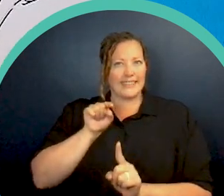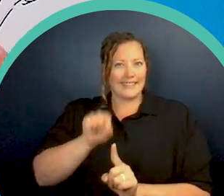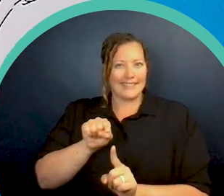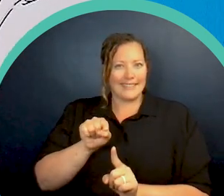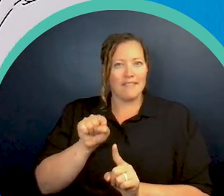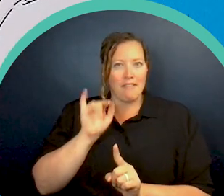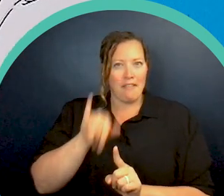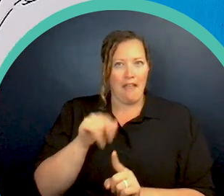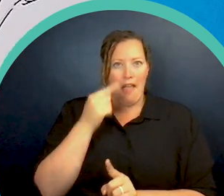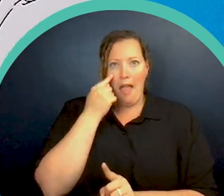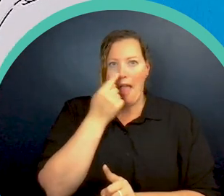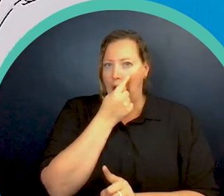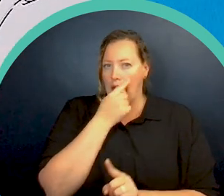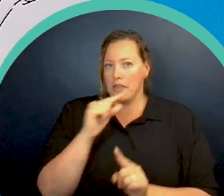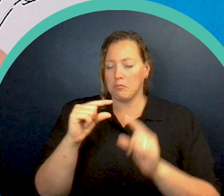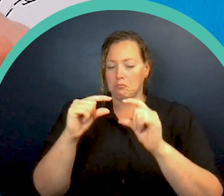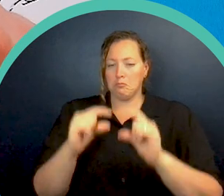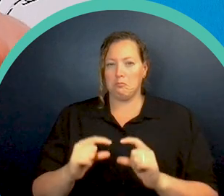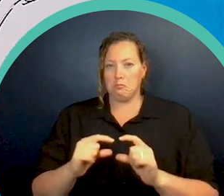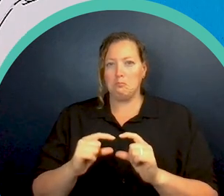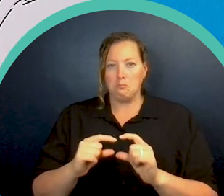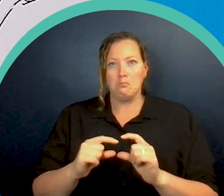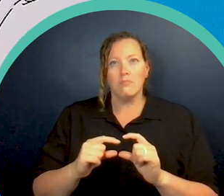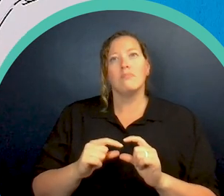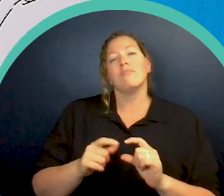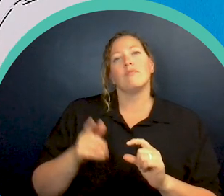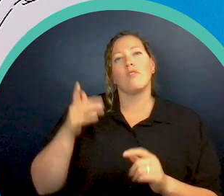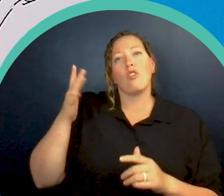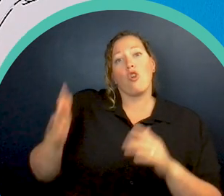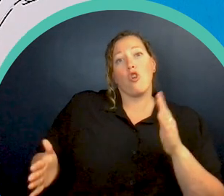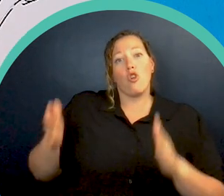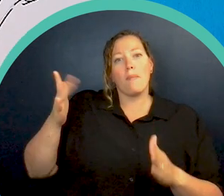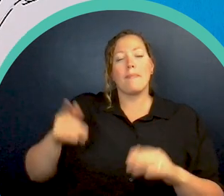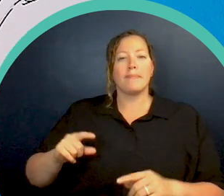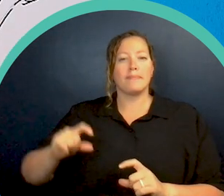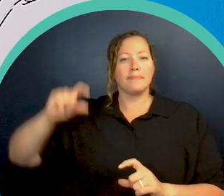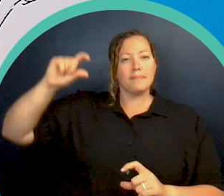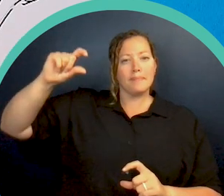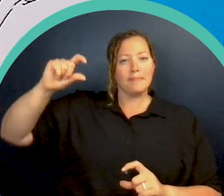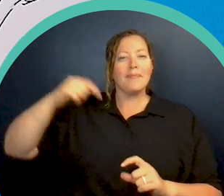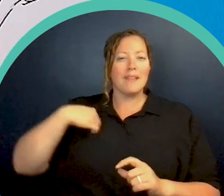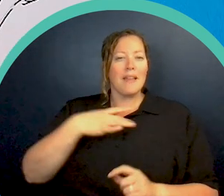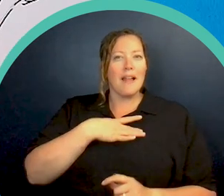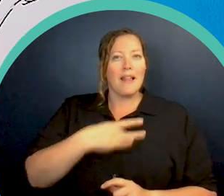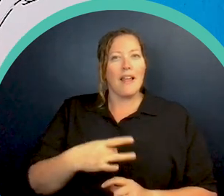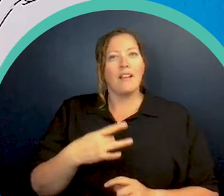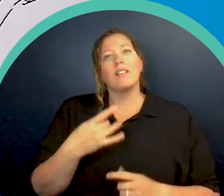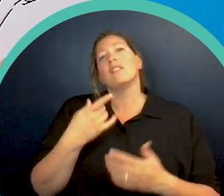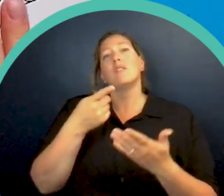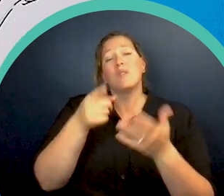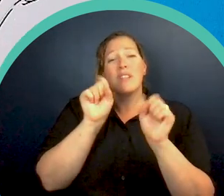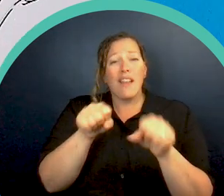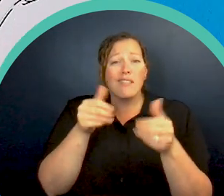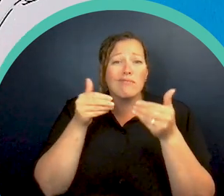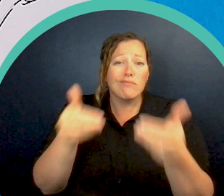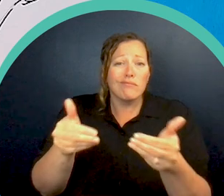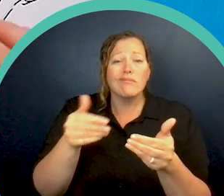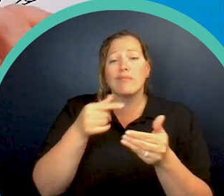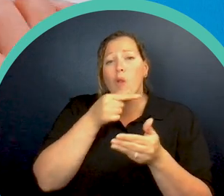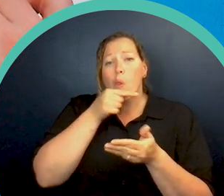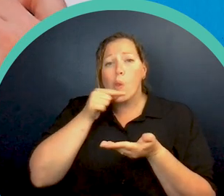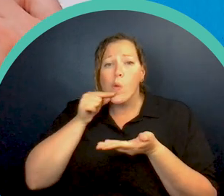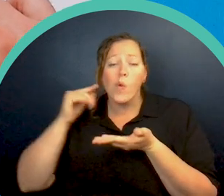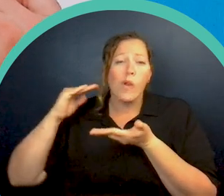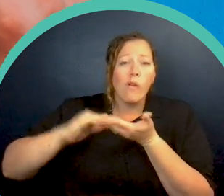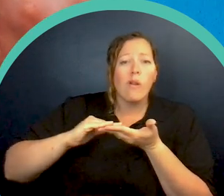I like the idea of the eyes being down low and this arm being kind of up here. So you can either glue them on and make it into